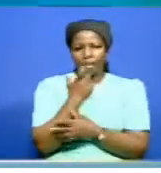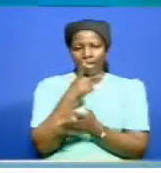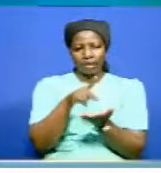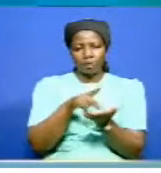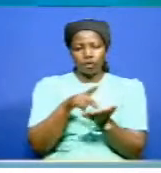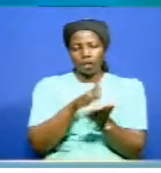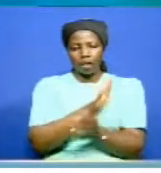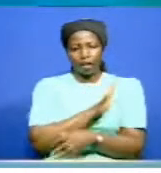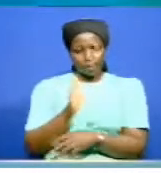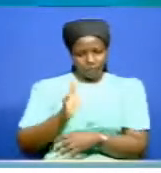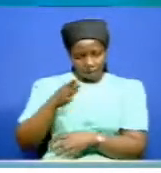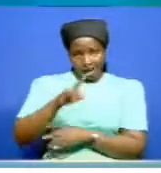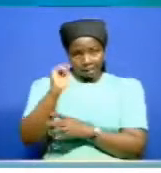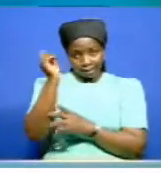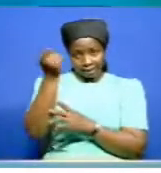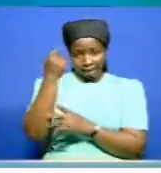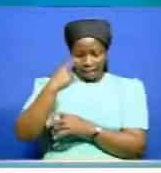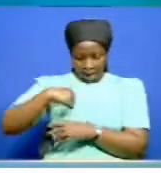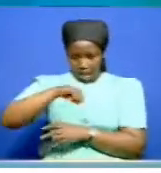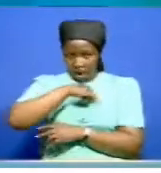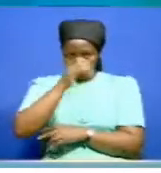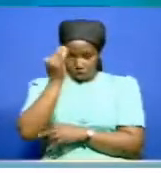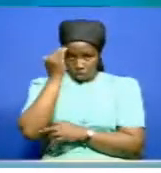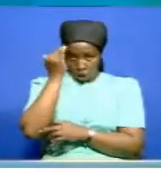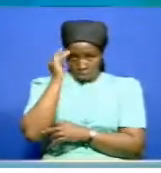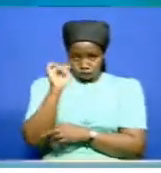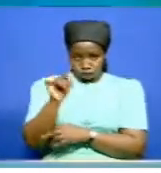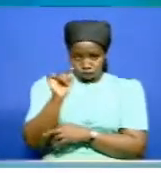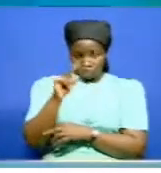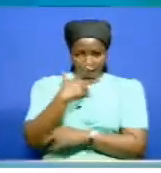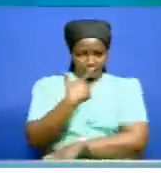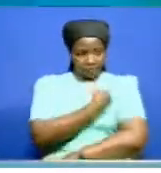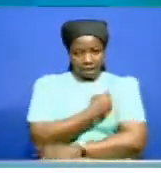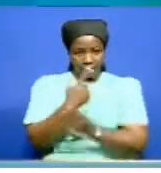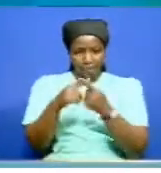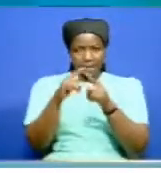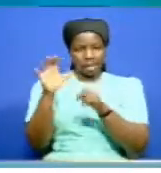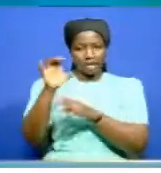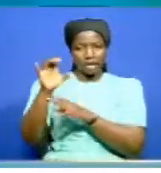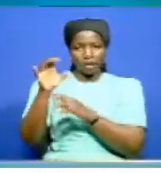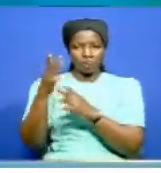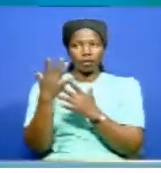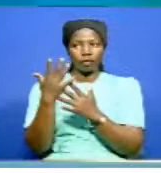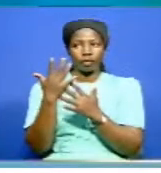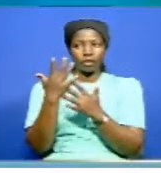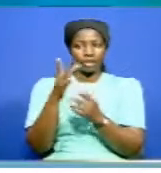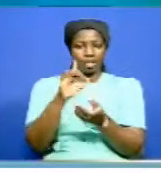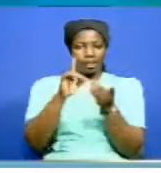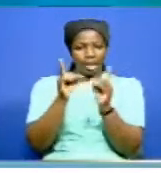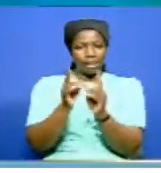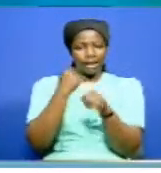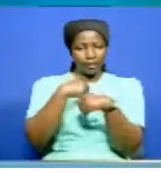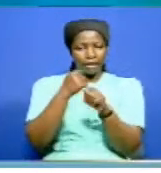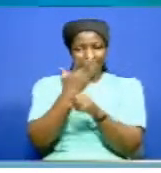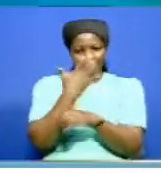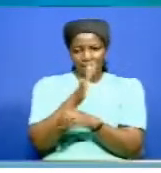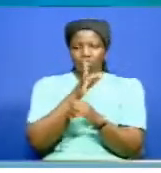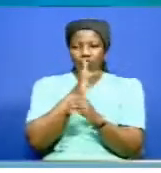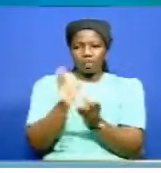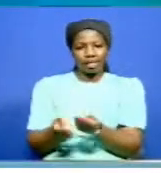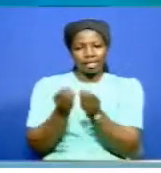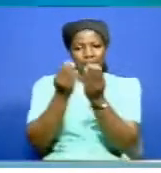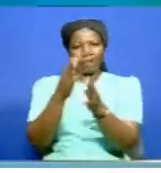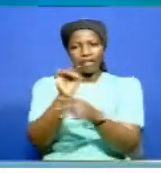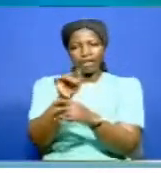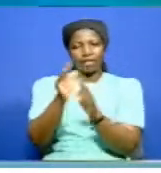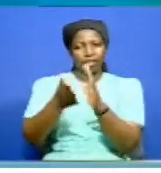vaccine, although the clinical and safety data has been carried out and therefore issued with this emergency